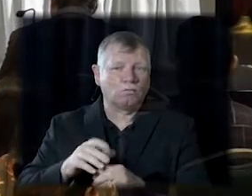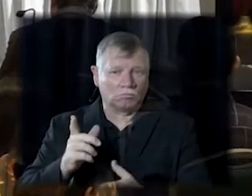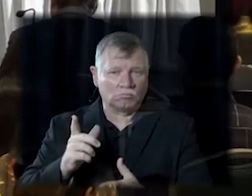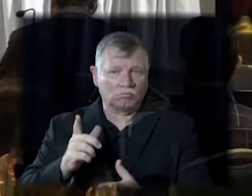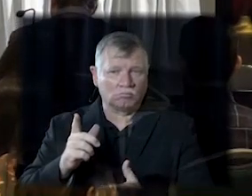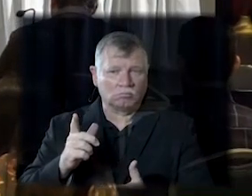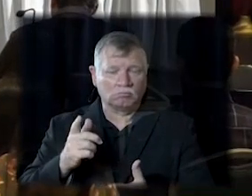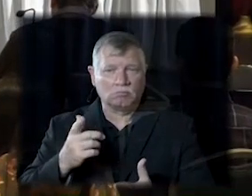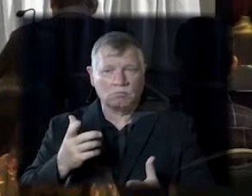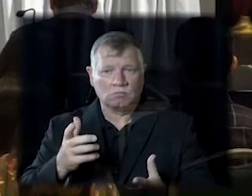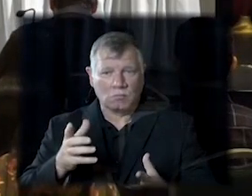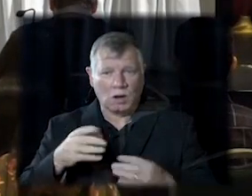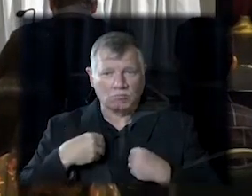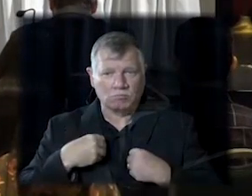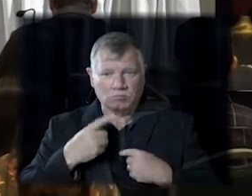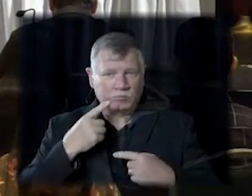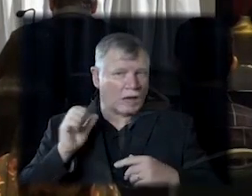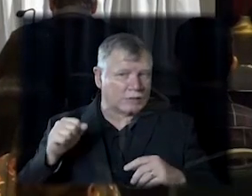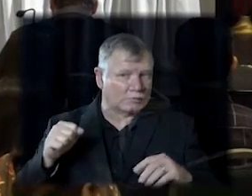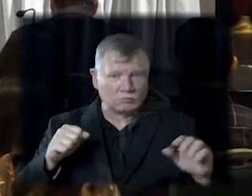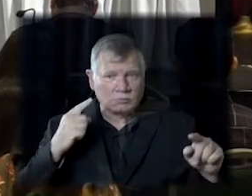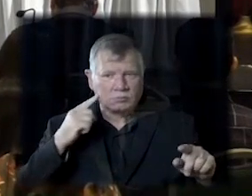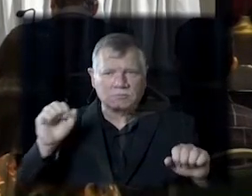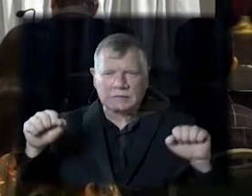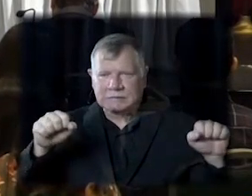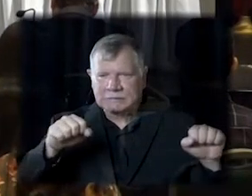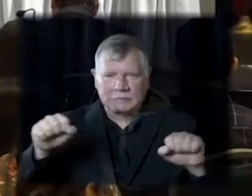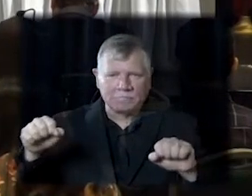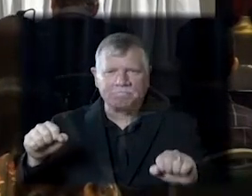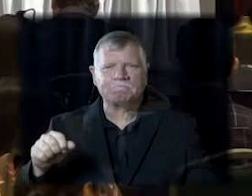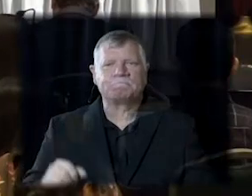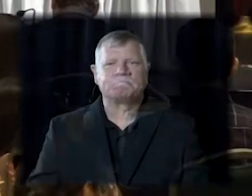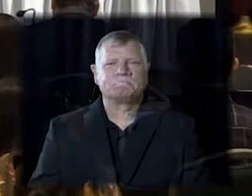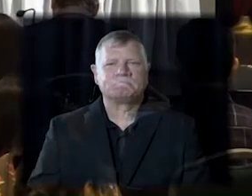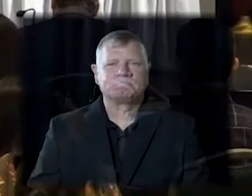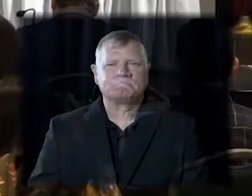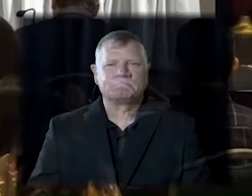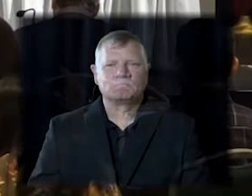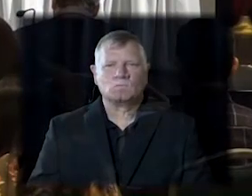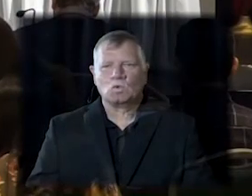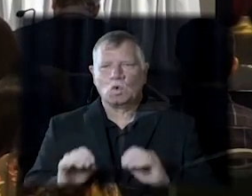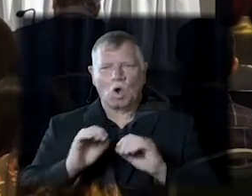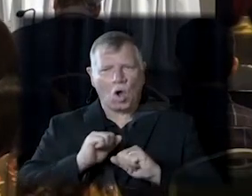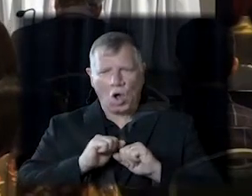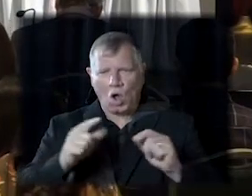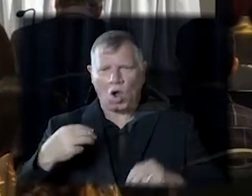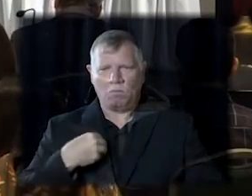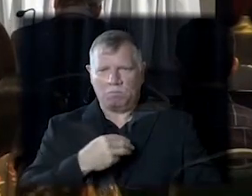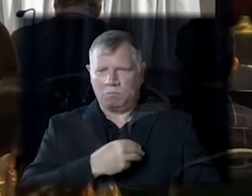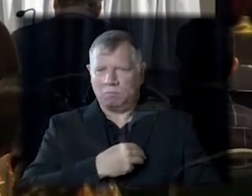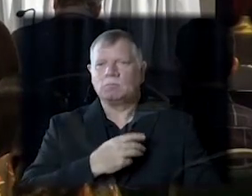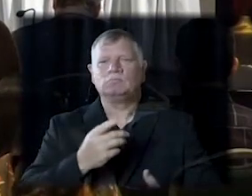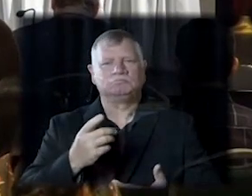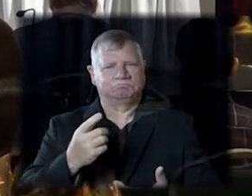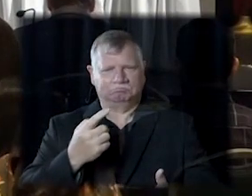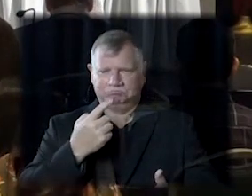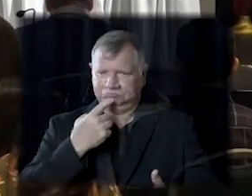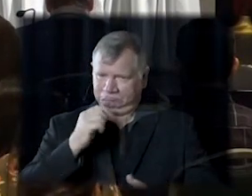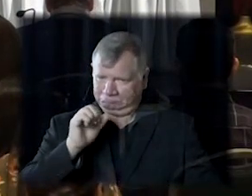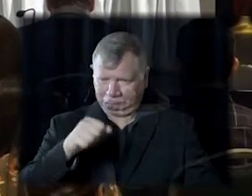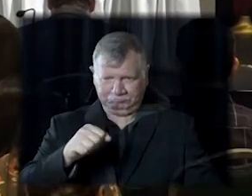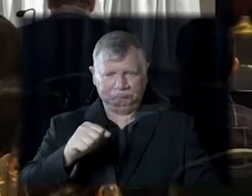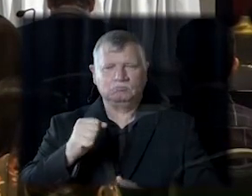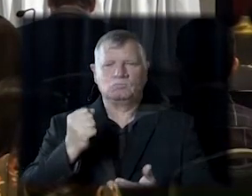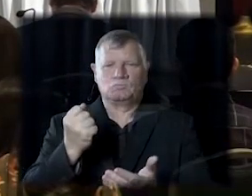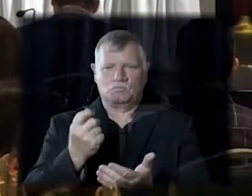favor, please say yes. Yes. Yes. Yes. Yes. There being all members having voted in favor of the motion, the minutes